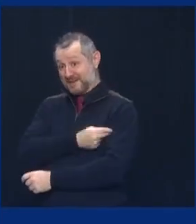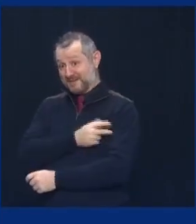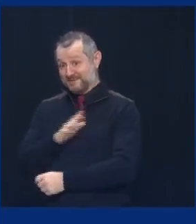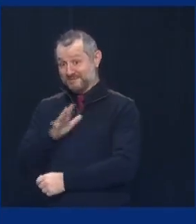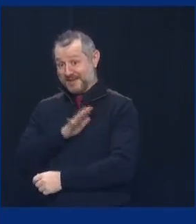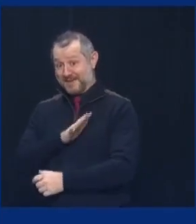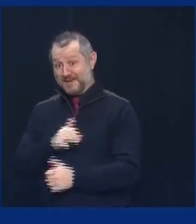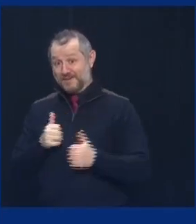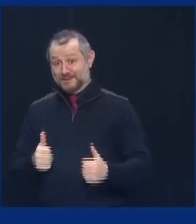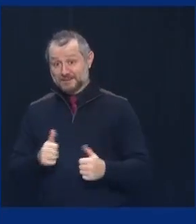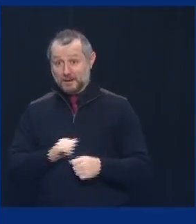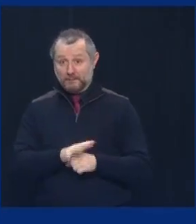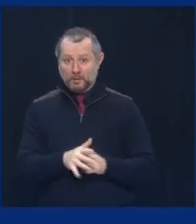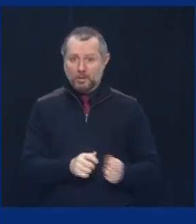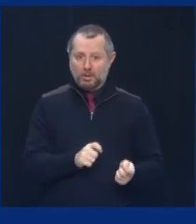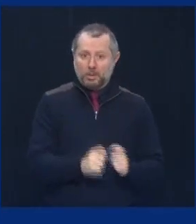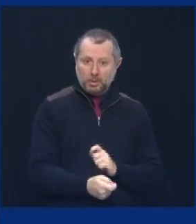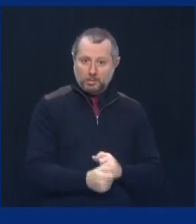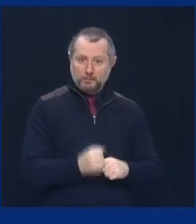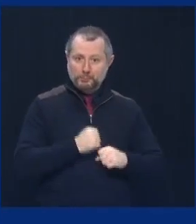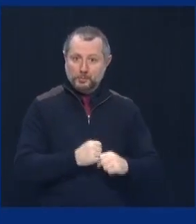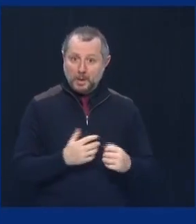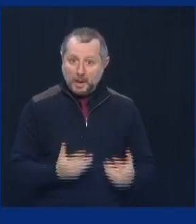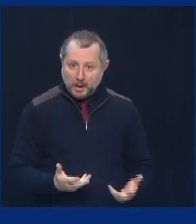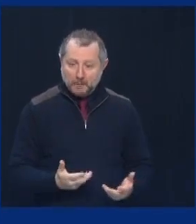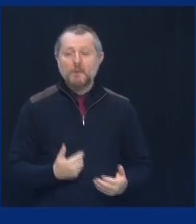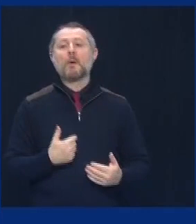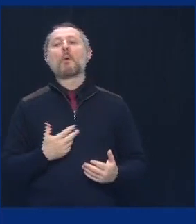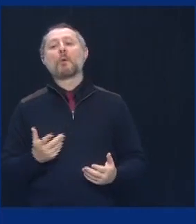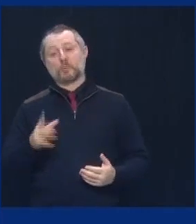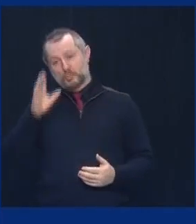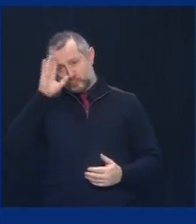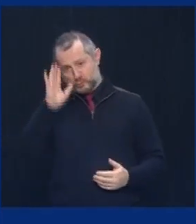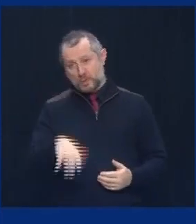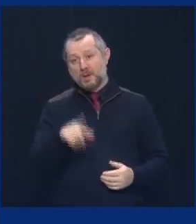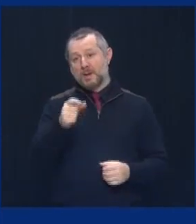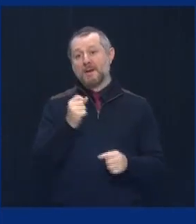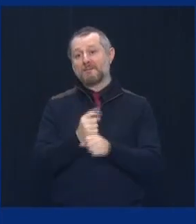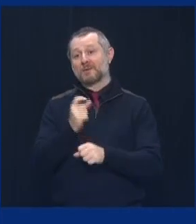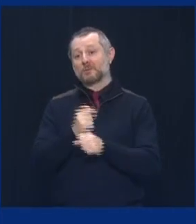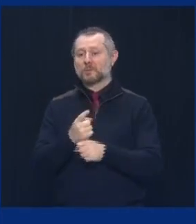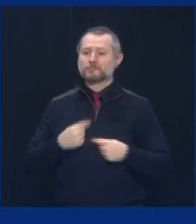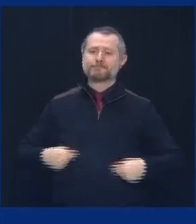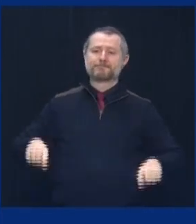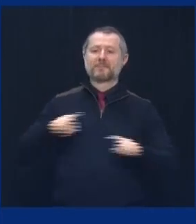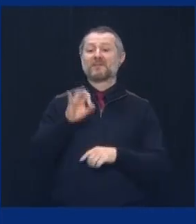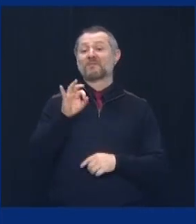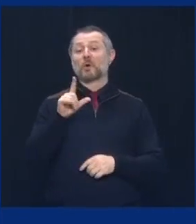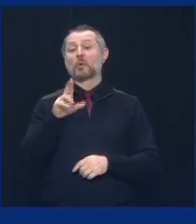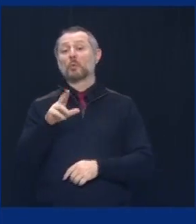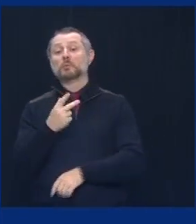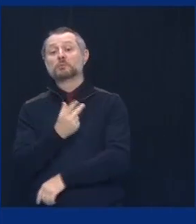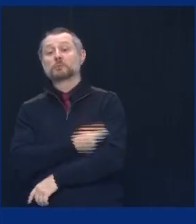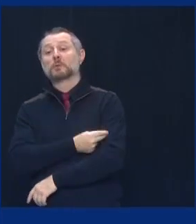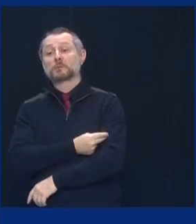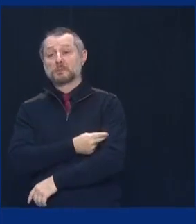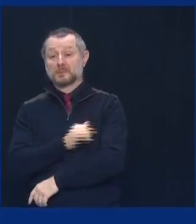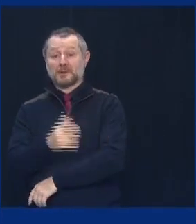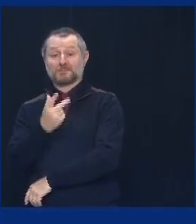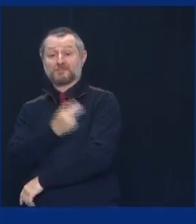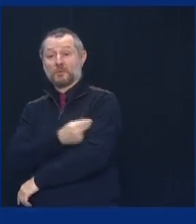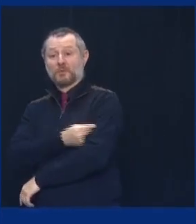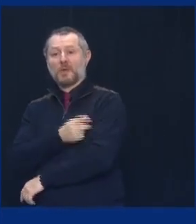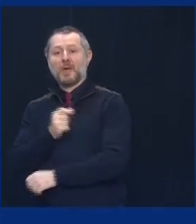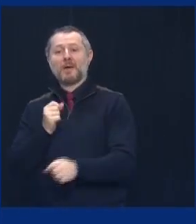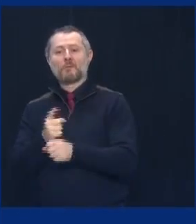virus changes? We take a flu vaccine every year. And it's a different vaccine every year because